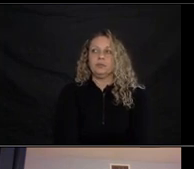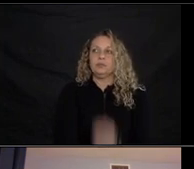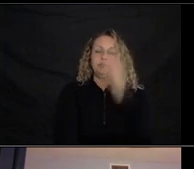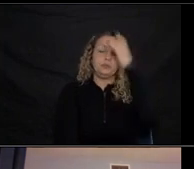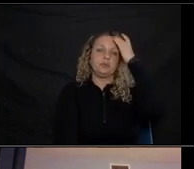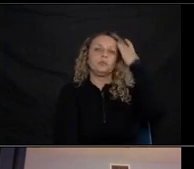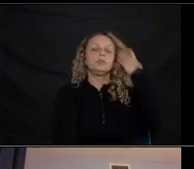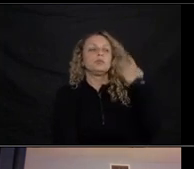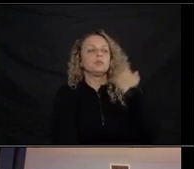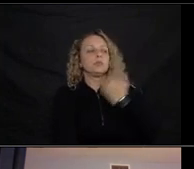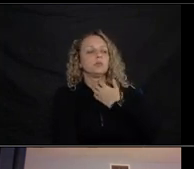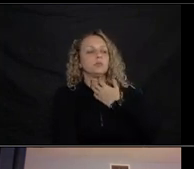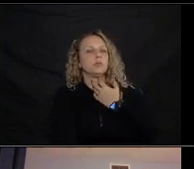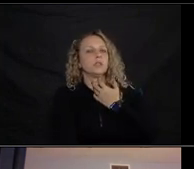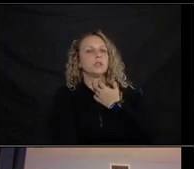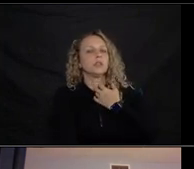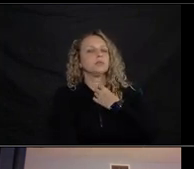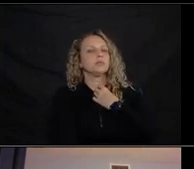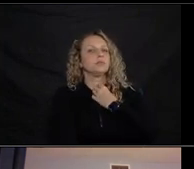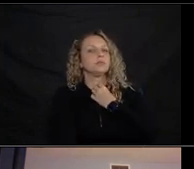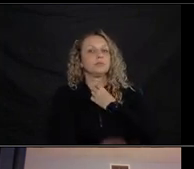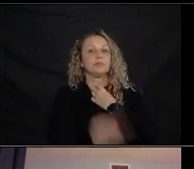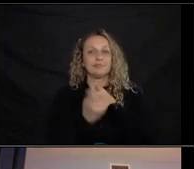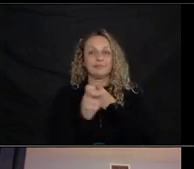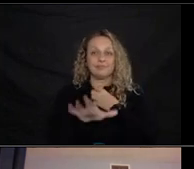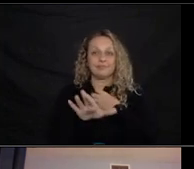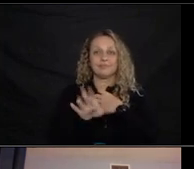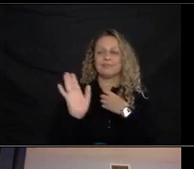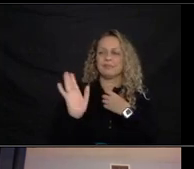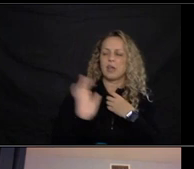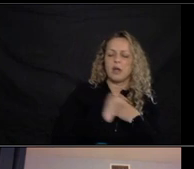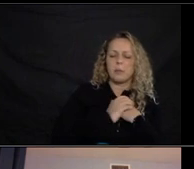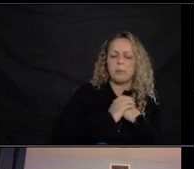I would support that. Commissioner Hay?